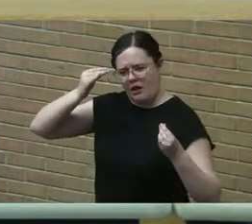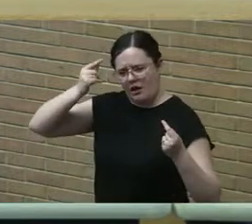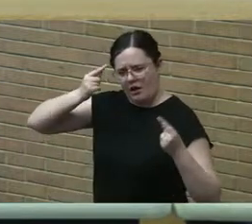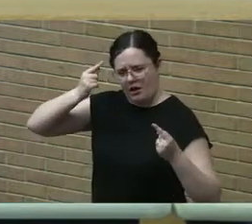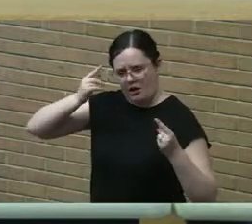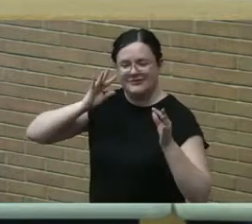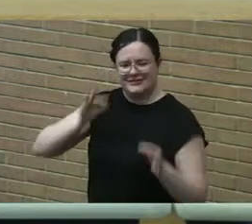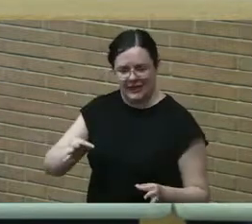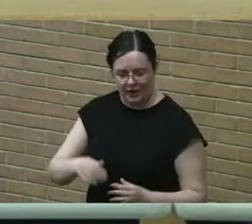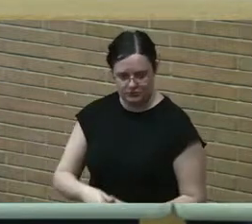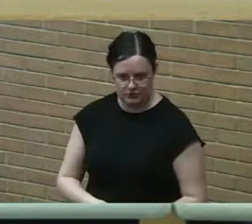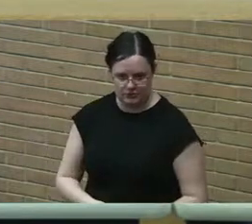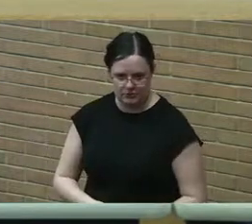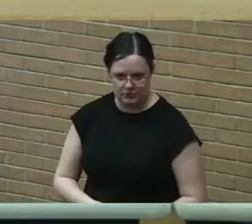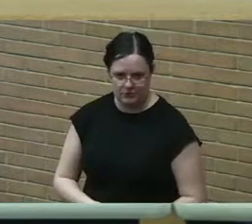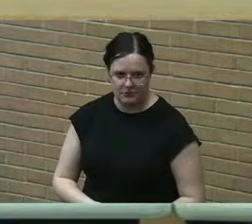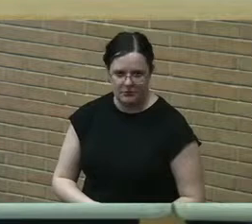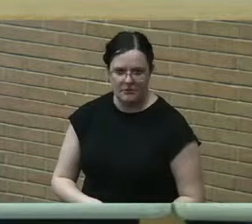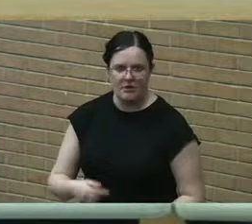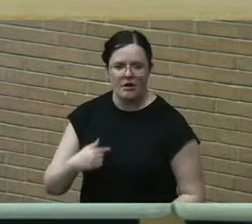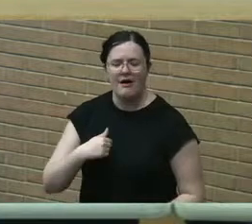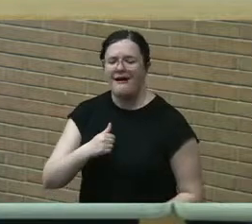cast in public